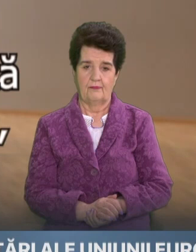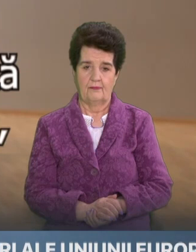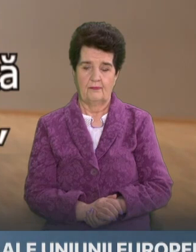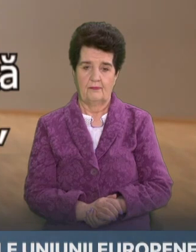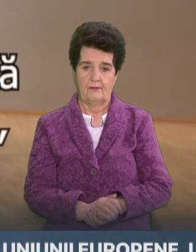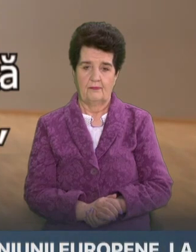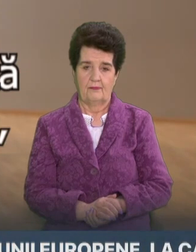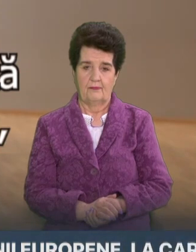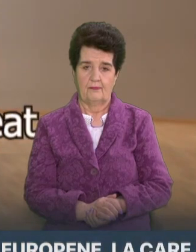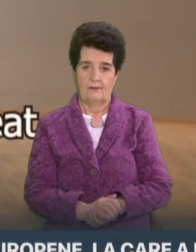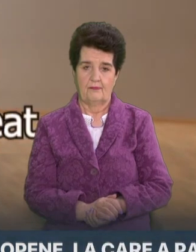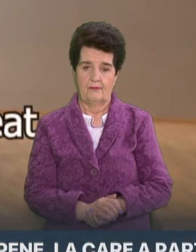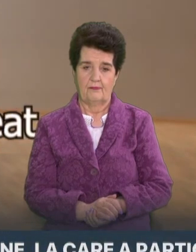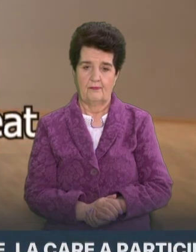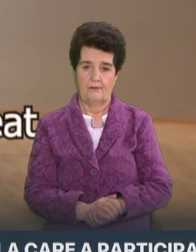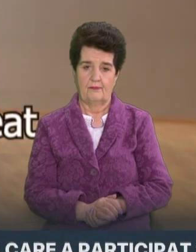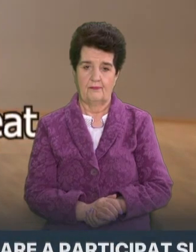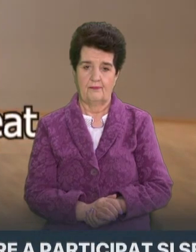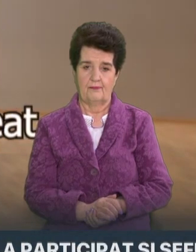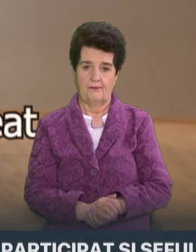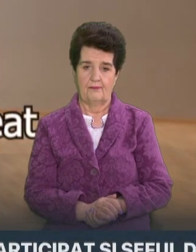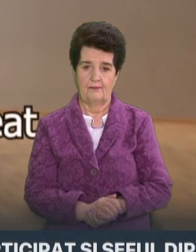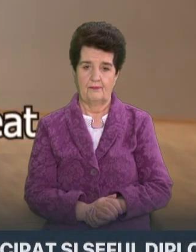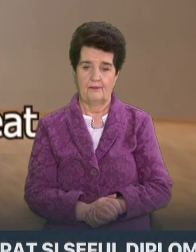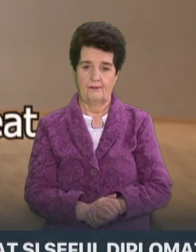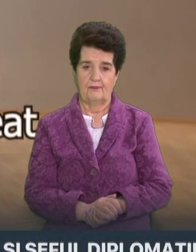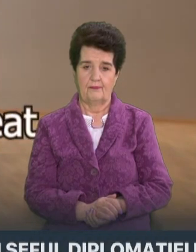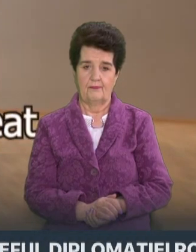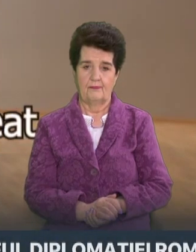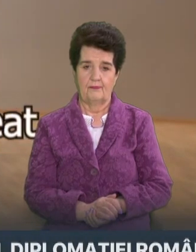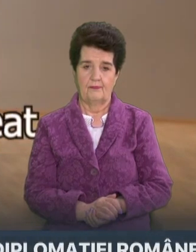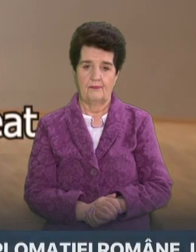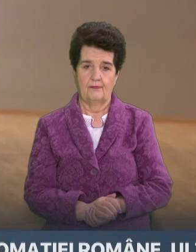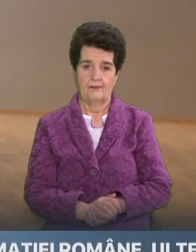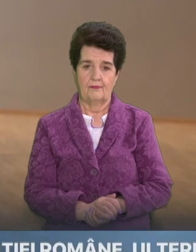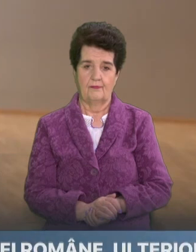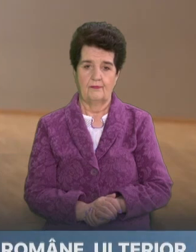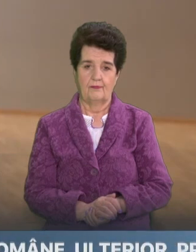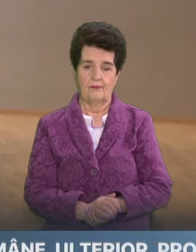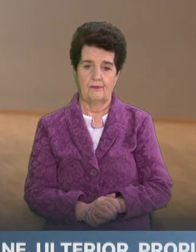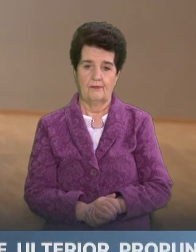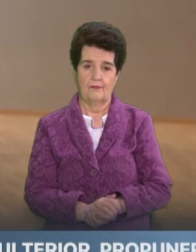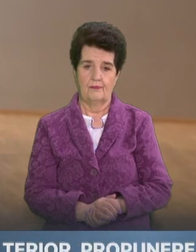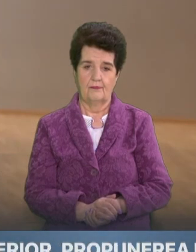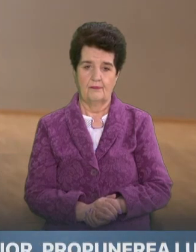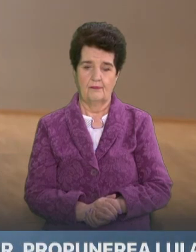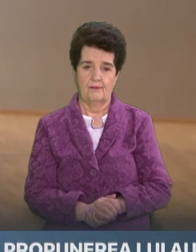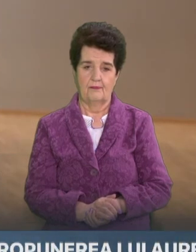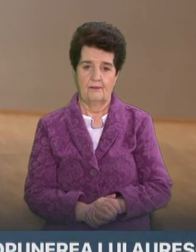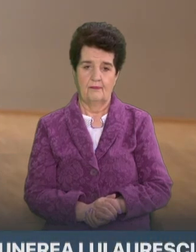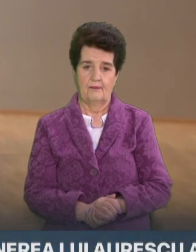which act against the stability of the Republic of Moldova under the sanctions regime which was recently